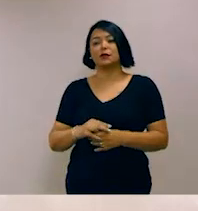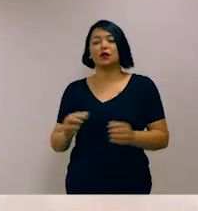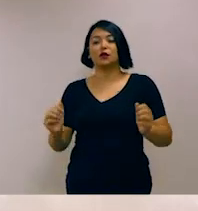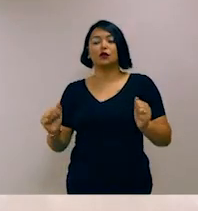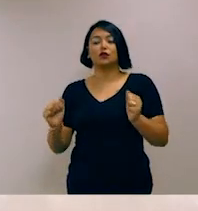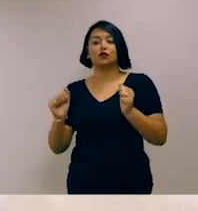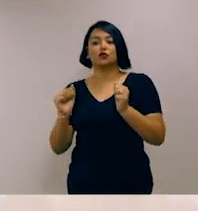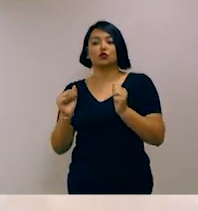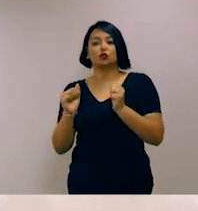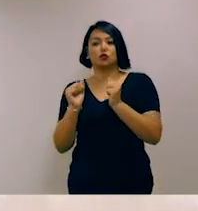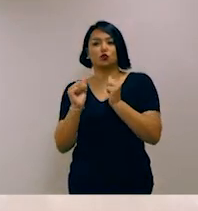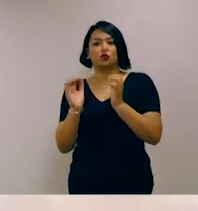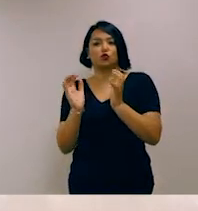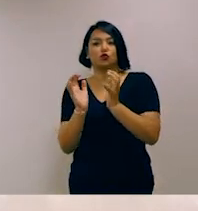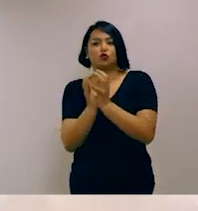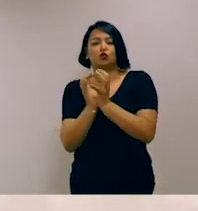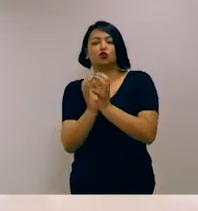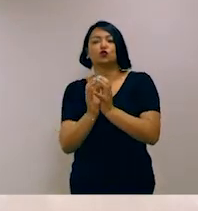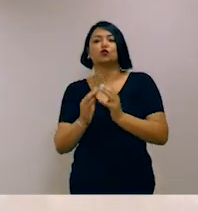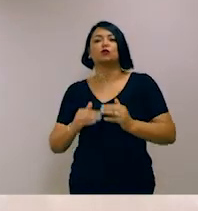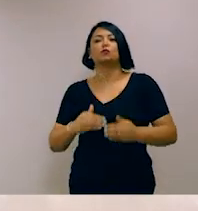used,